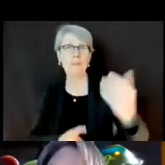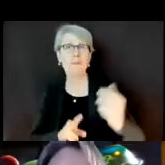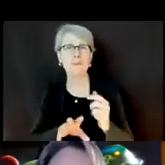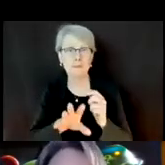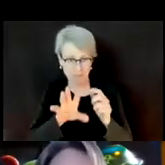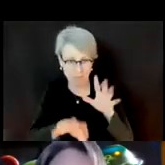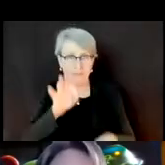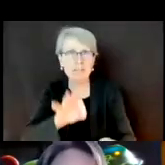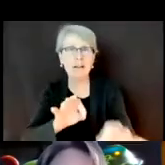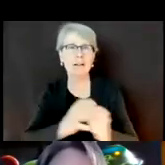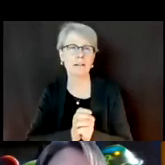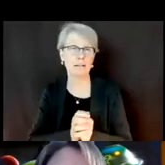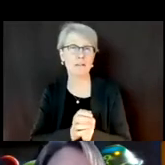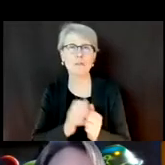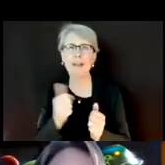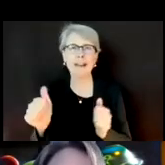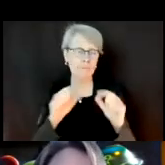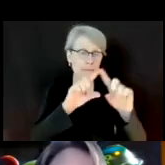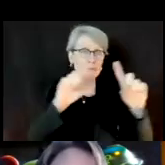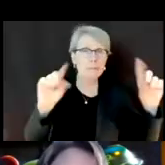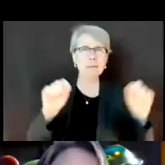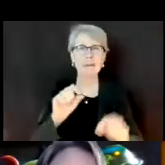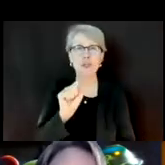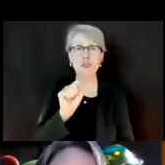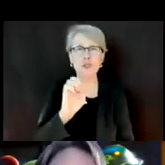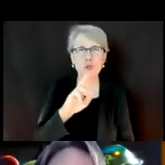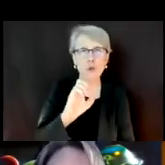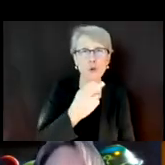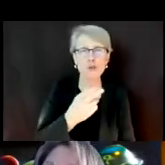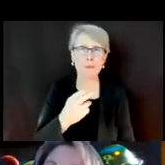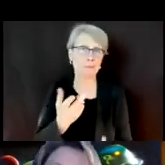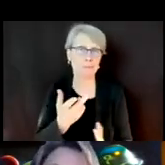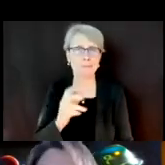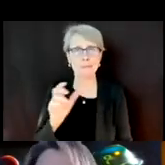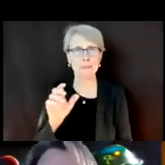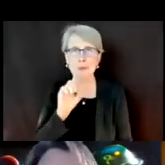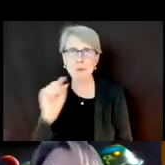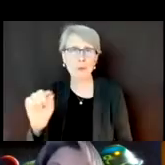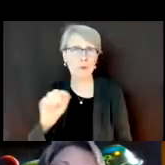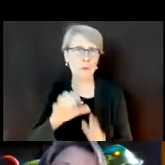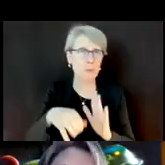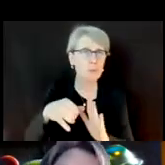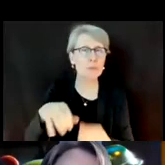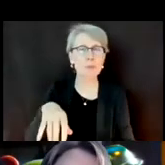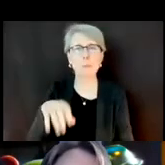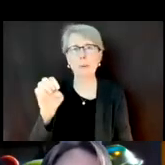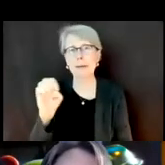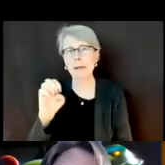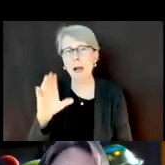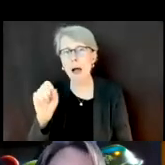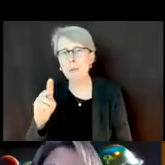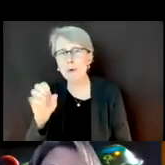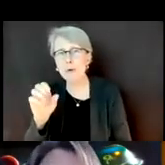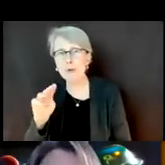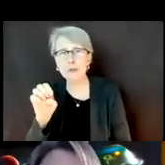includes everywhere that's a search bar, whether it's a social media platform or YouTube or an e-commerce marketplace like